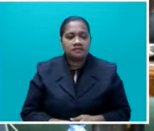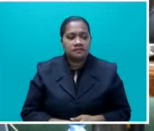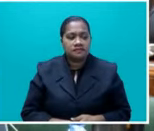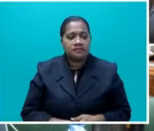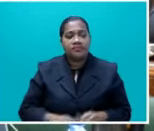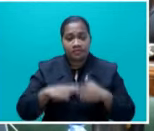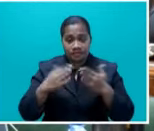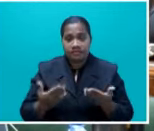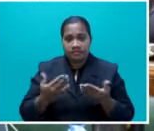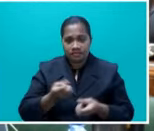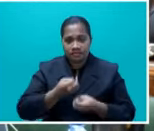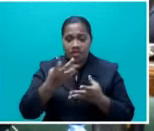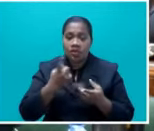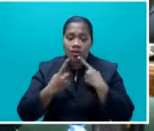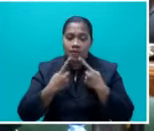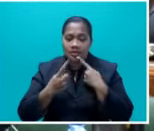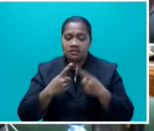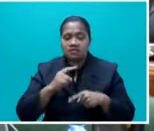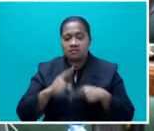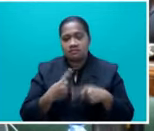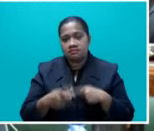highlight about her comments about